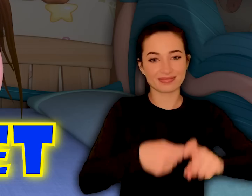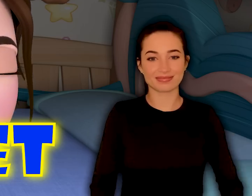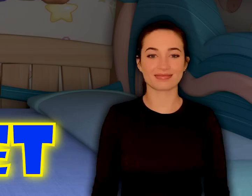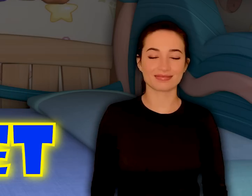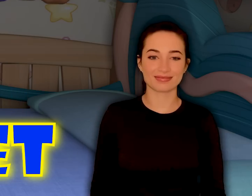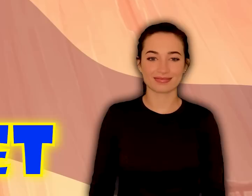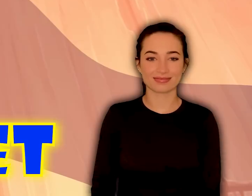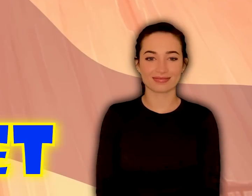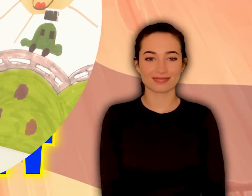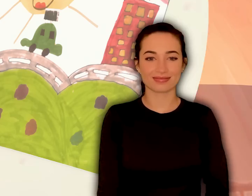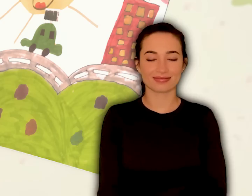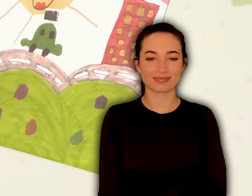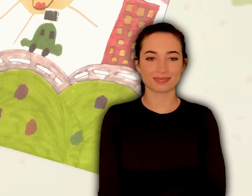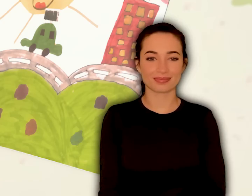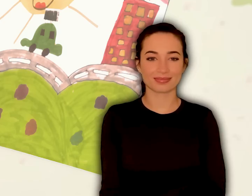in my